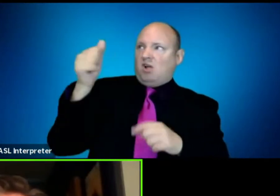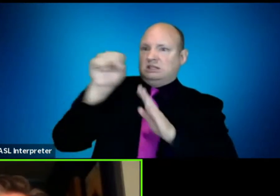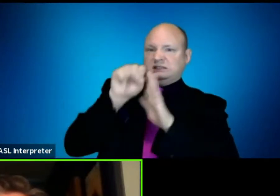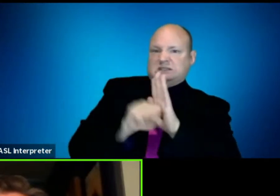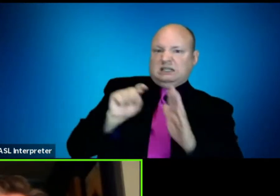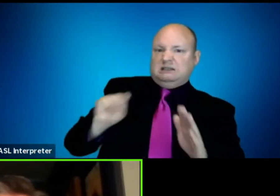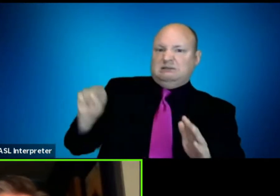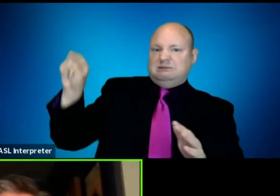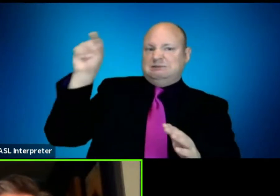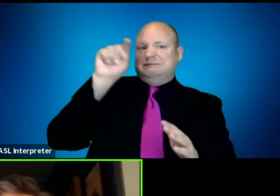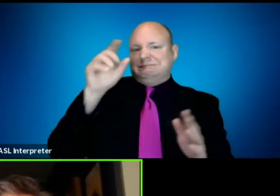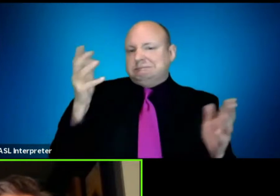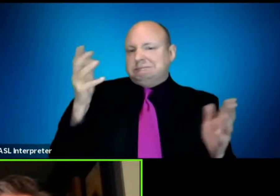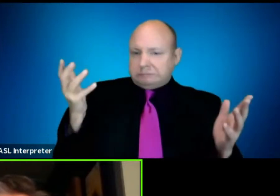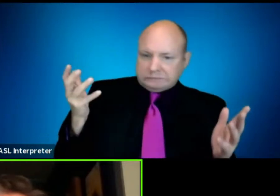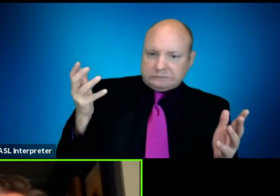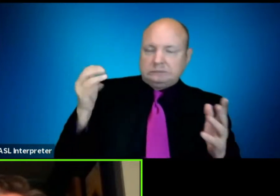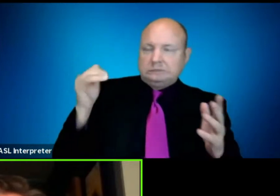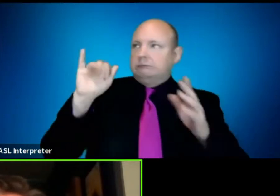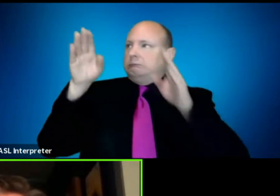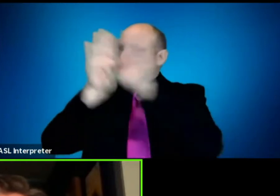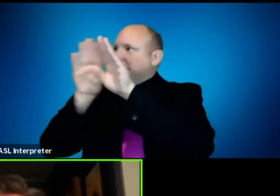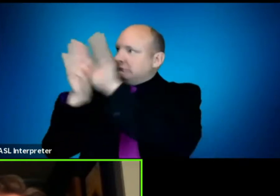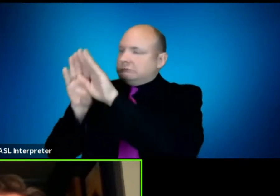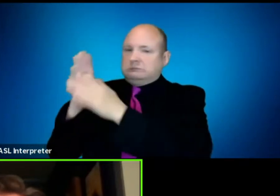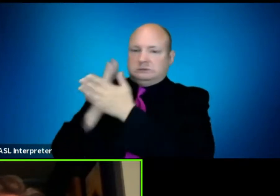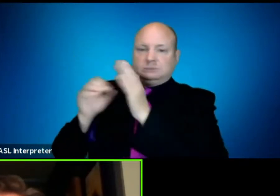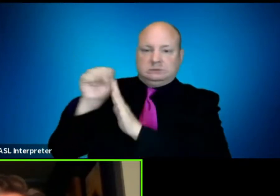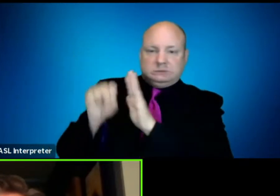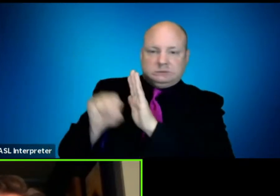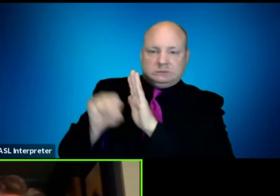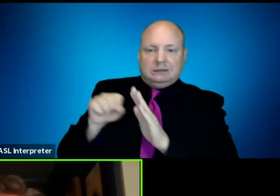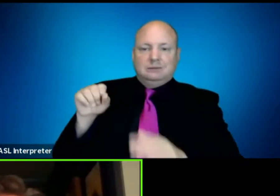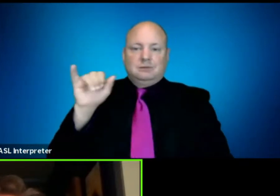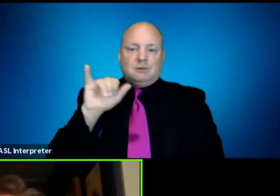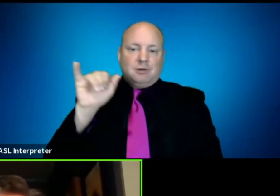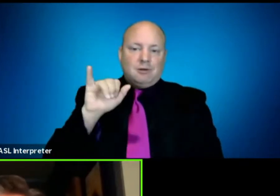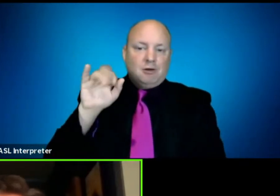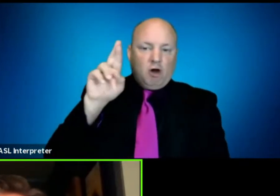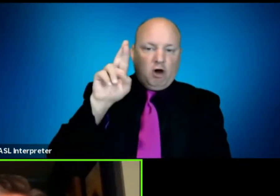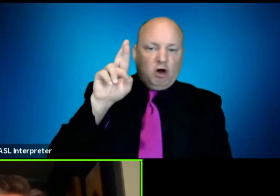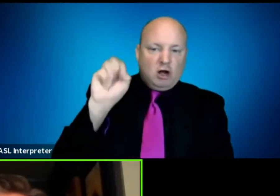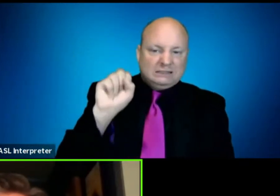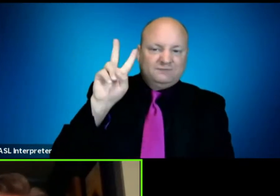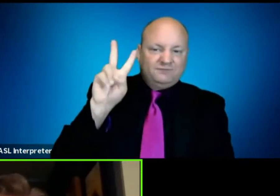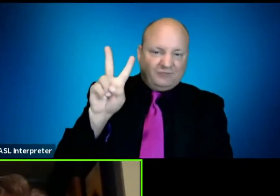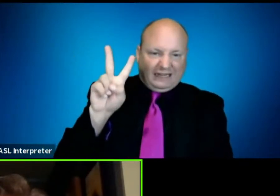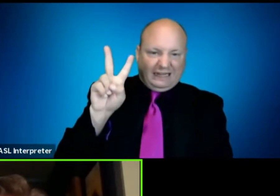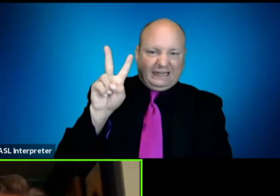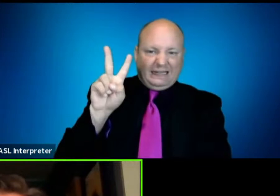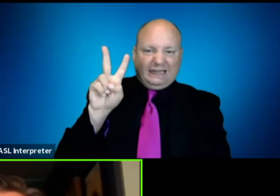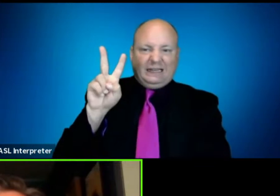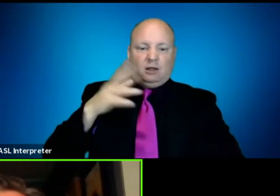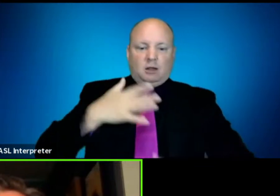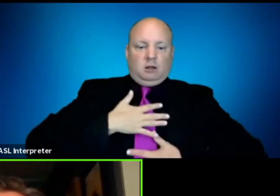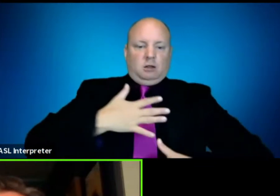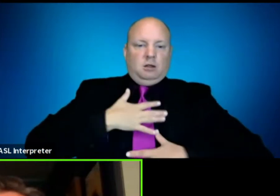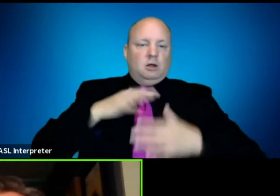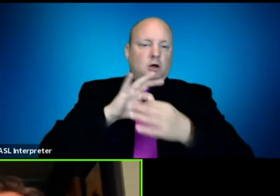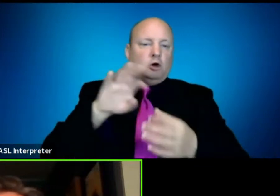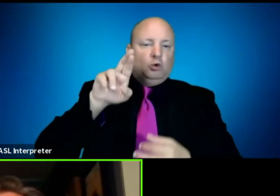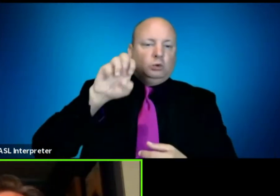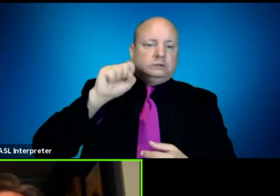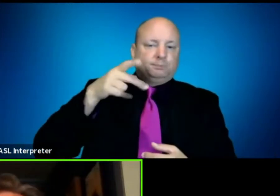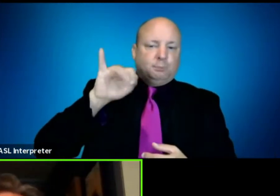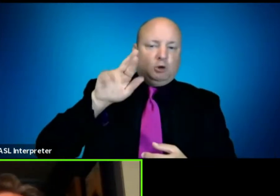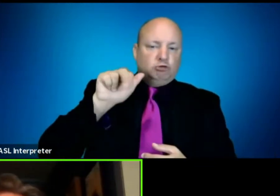together, a virus called RSV circulated fairly widely in the summer. That's not something we usually see, but it